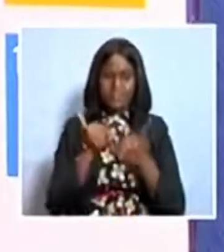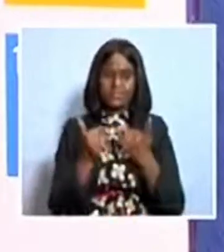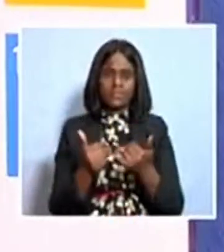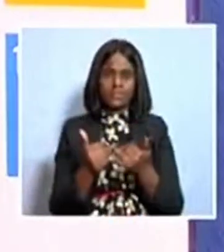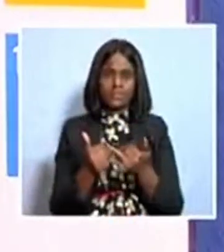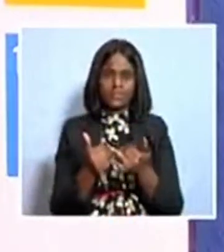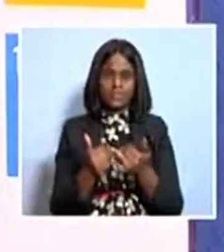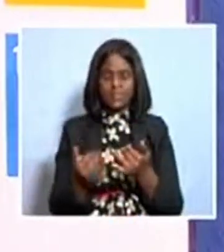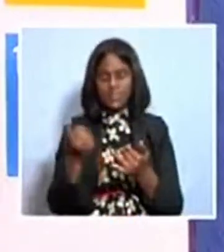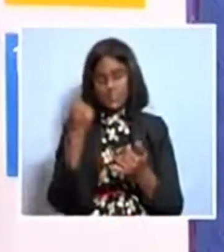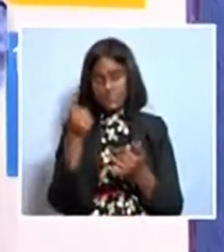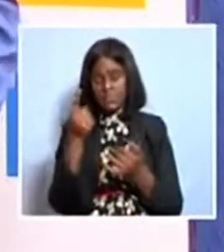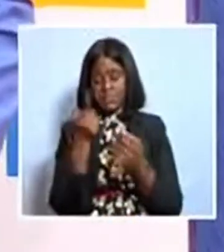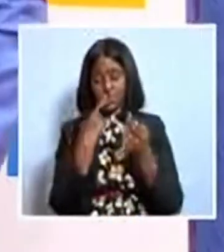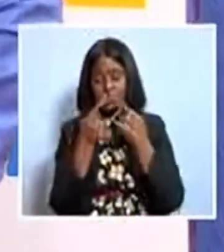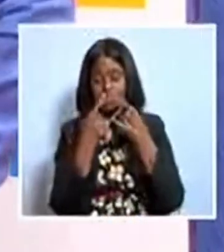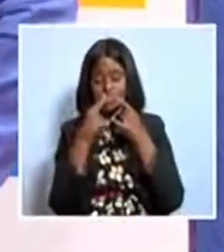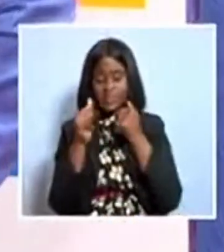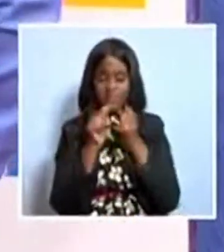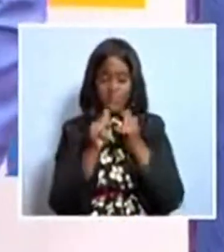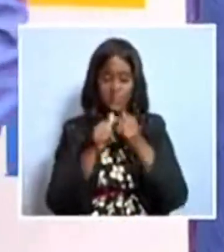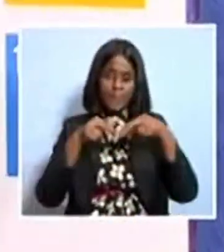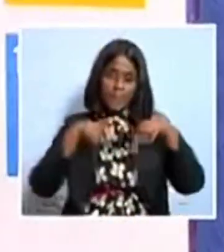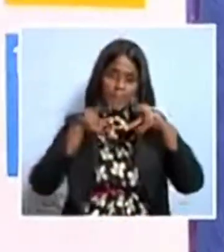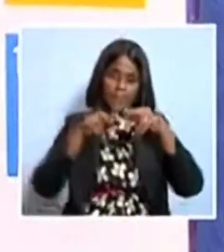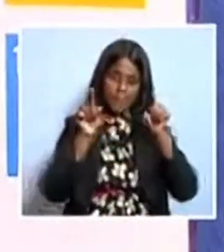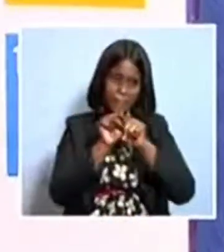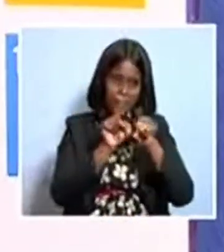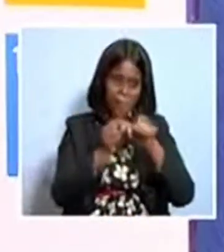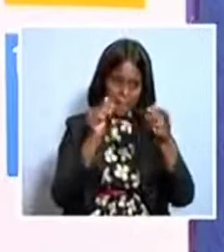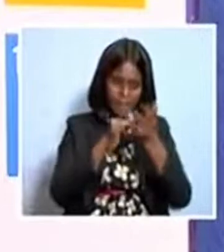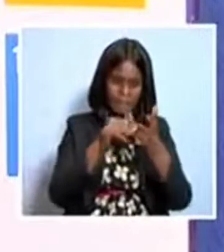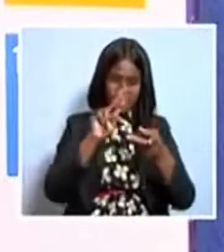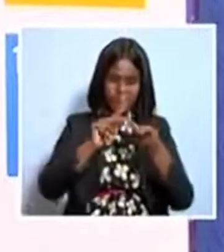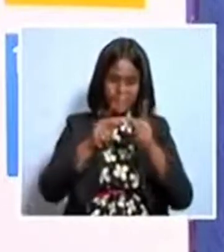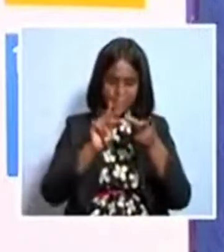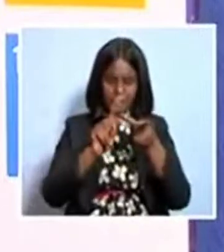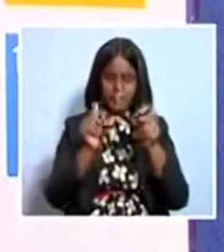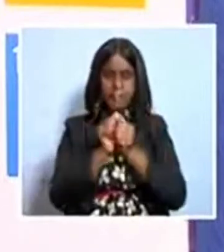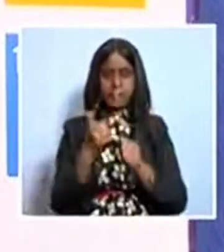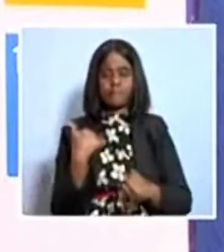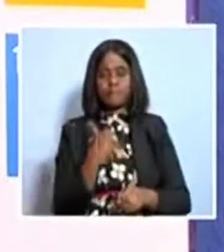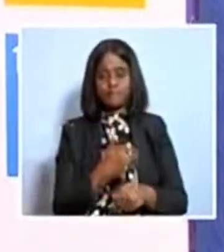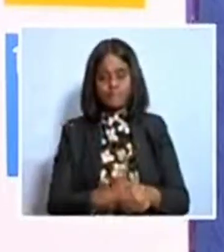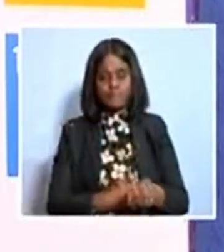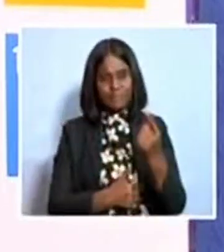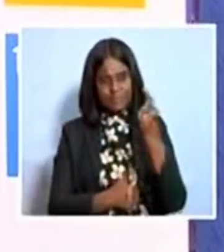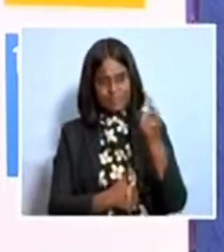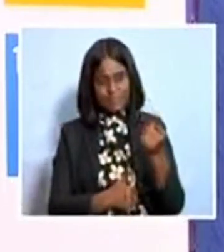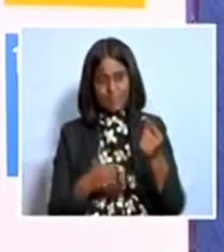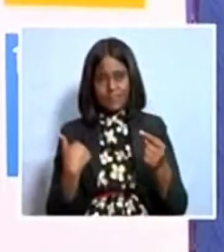one that is talking about road network as well as a partnership with China. China is just one of those